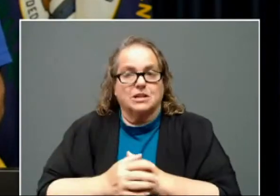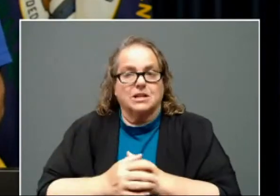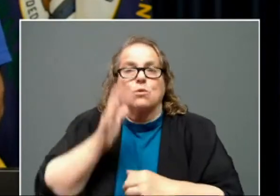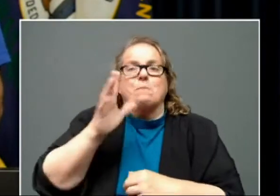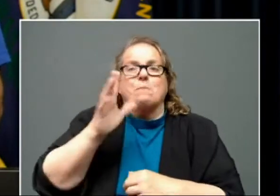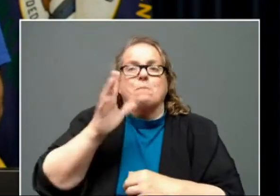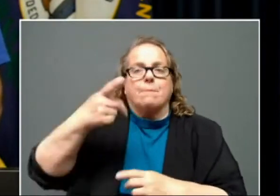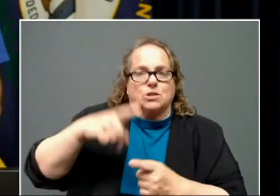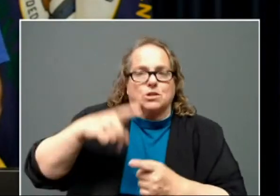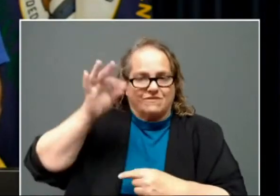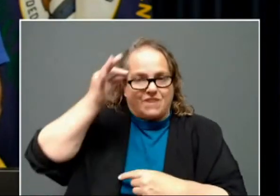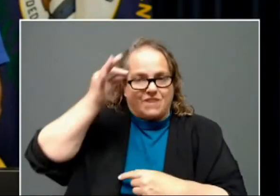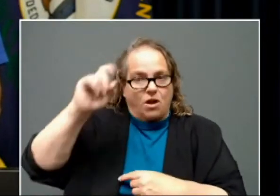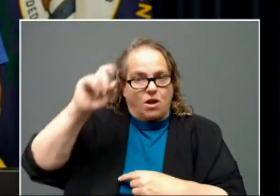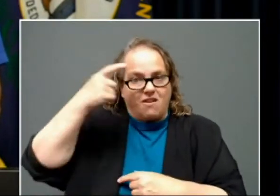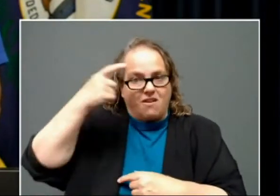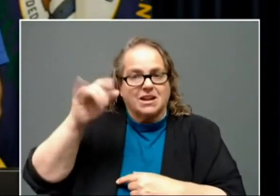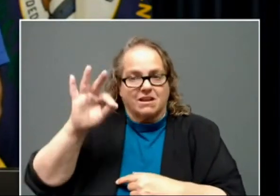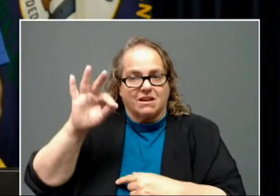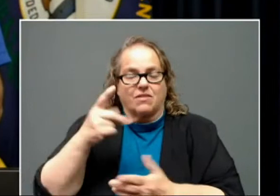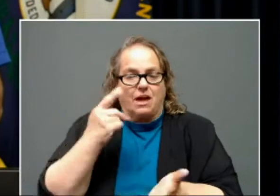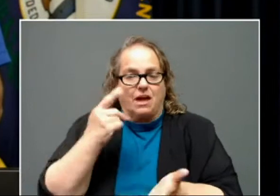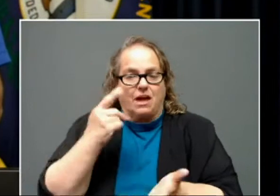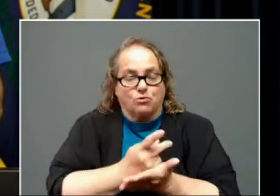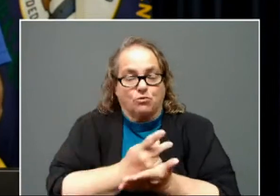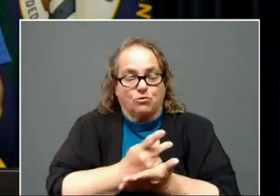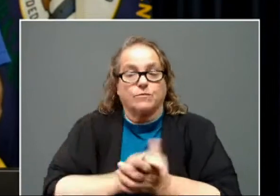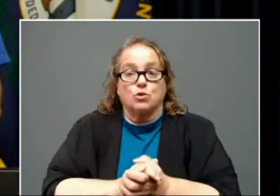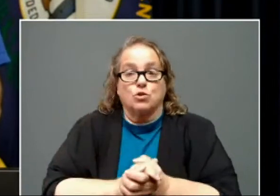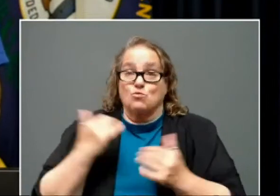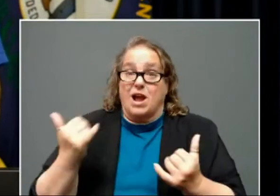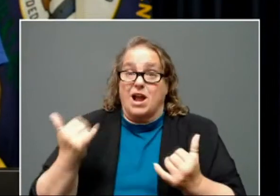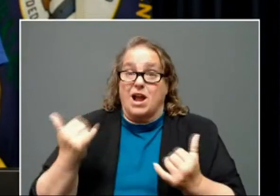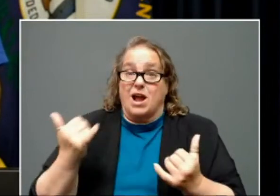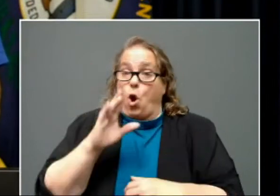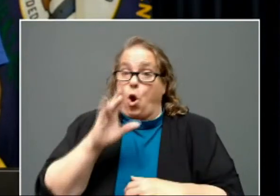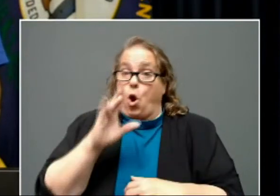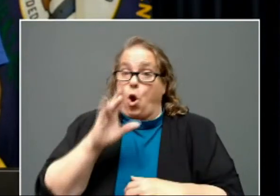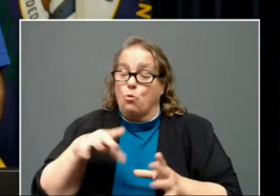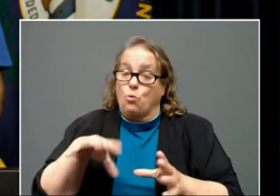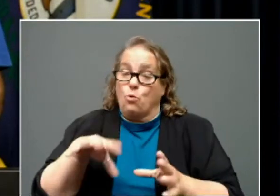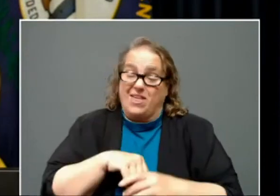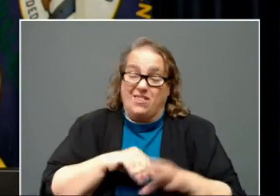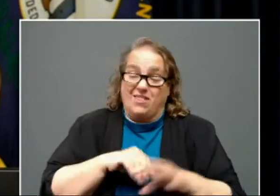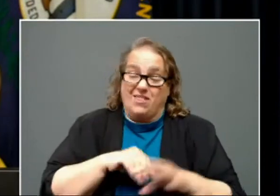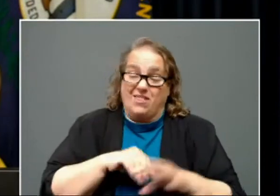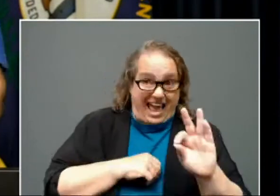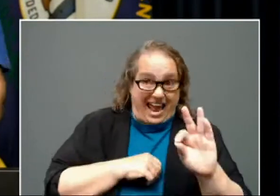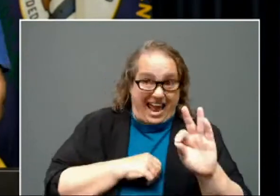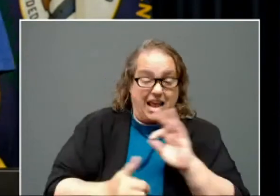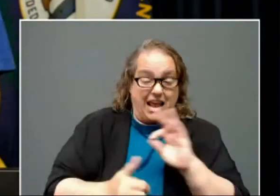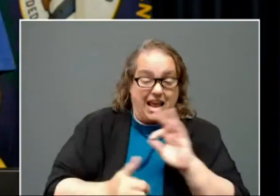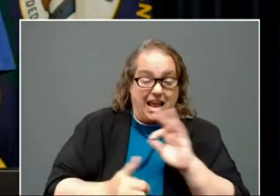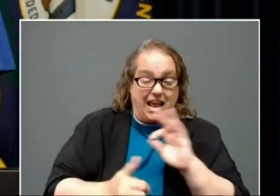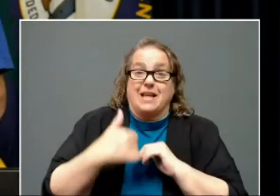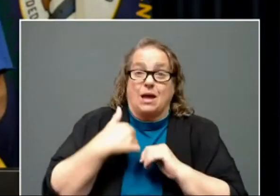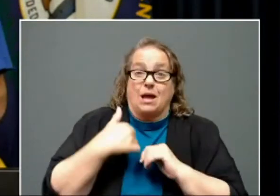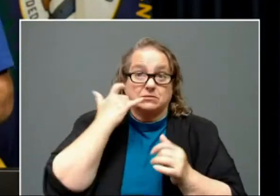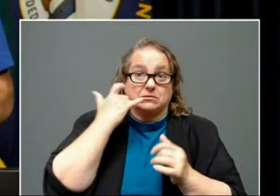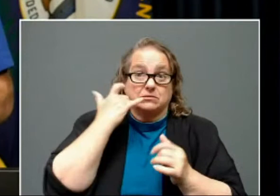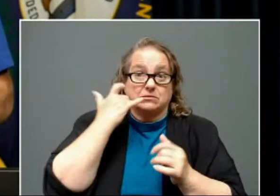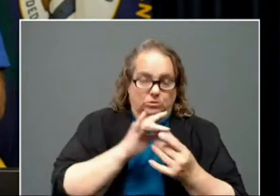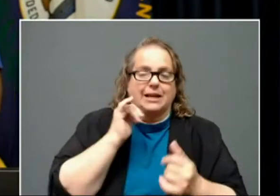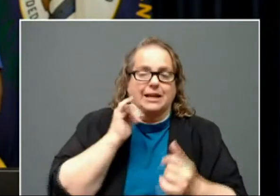government. Right now, though, only residents in the 9 counties can apply. We will keep you updated as things